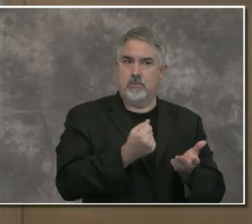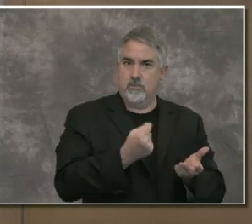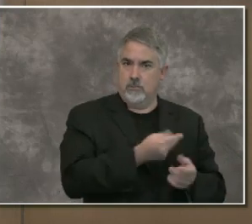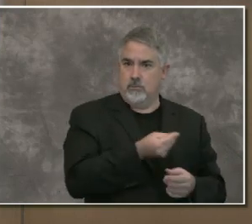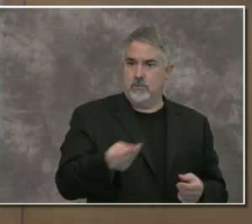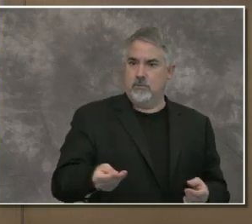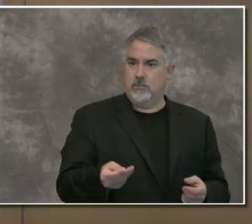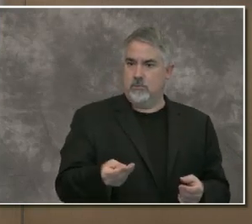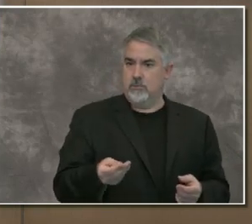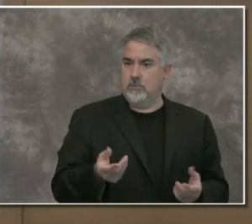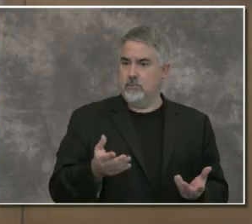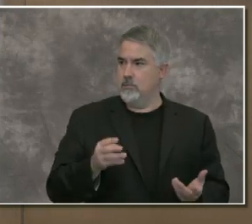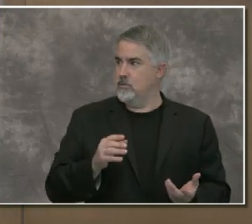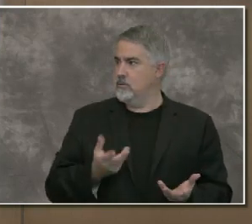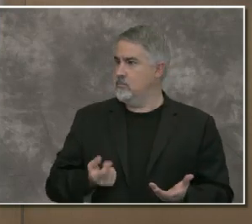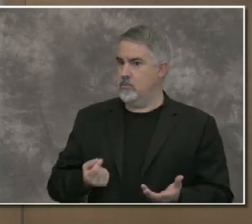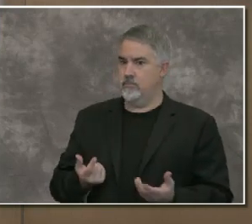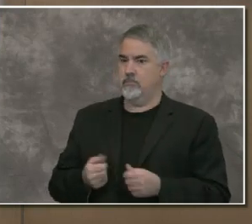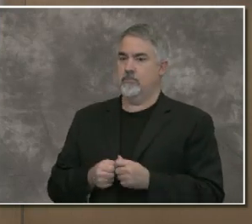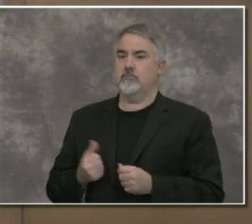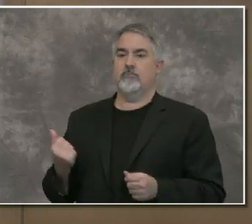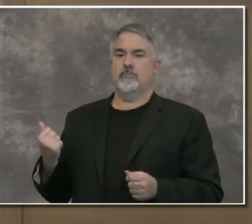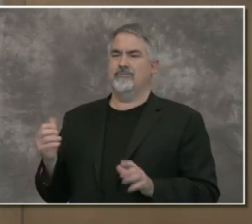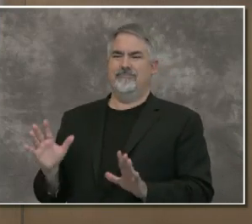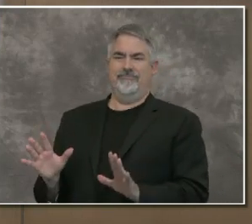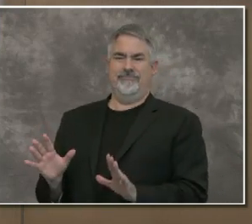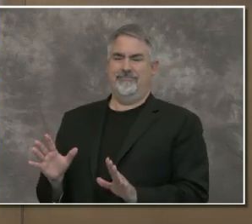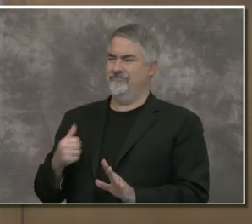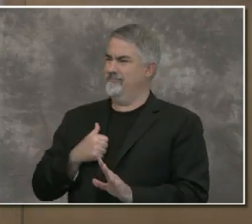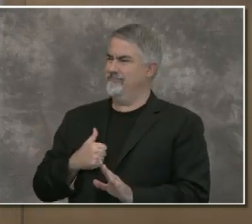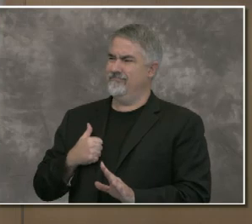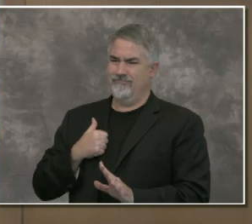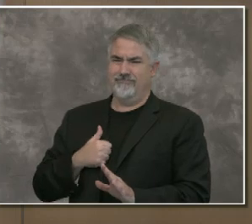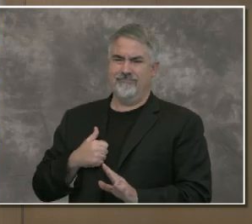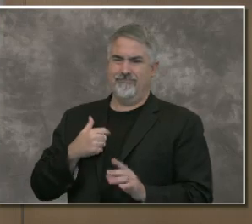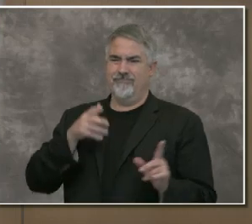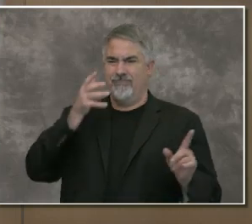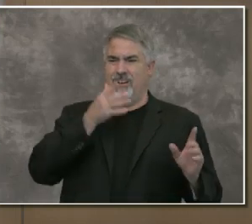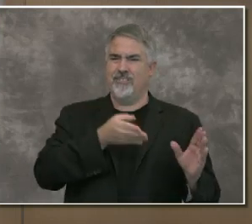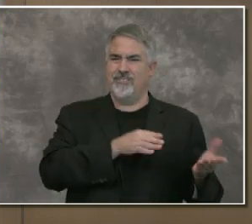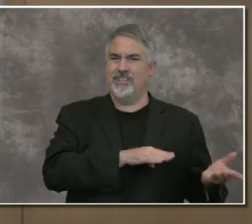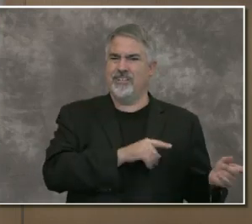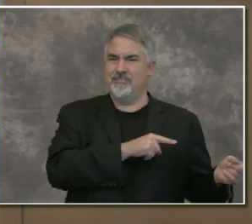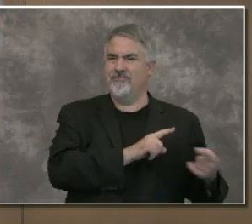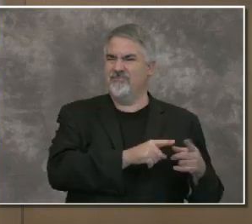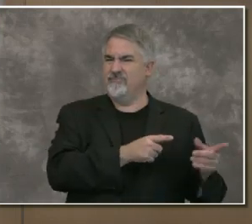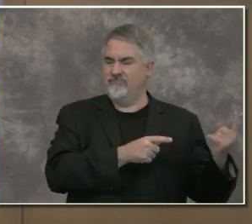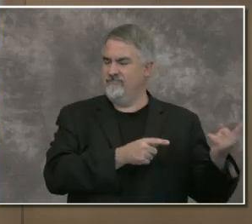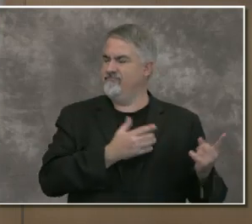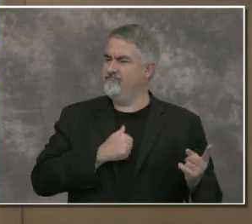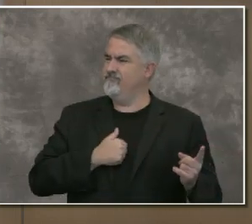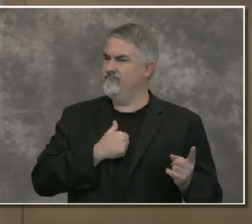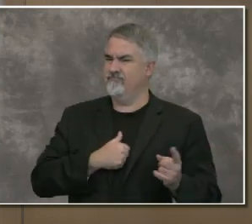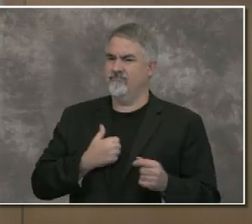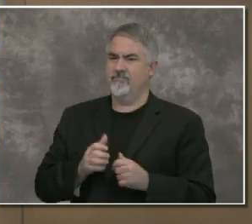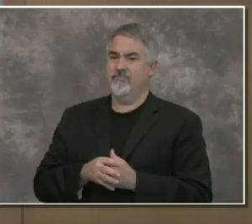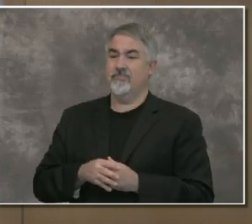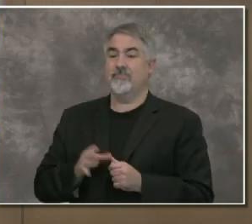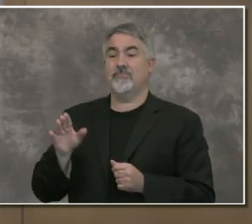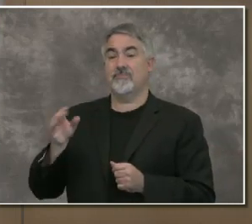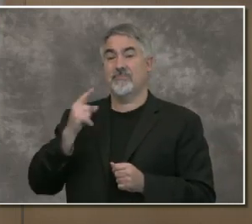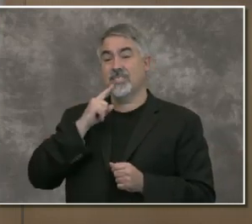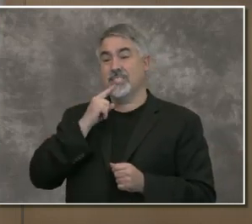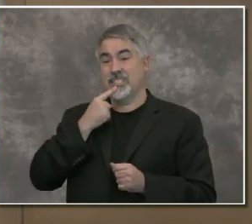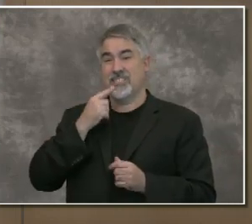of the individual who passed away. Again, I think that when someone is got a very serious illness and